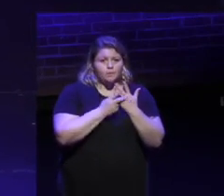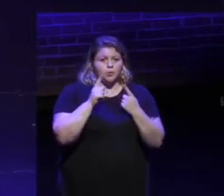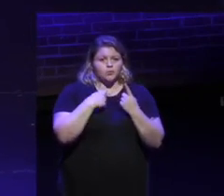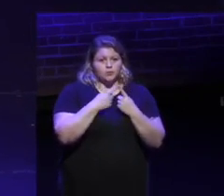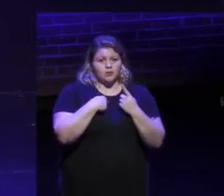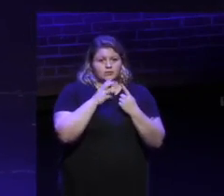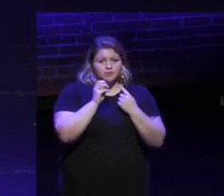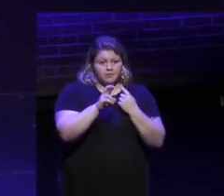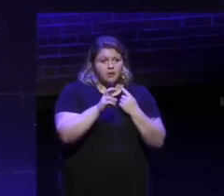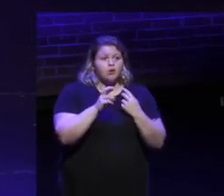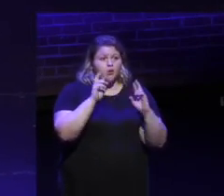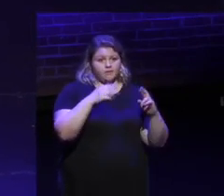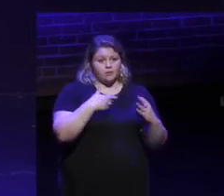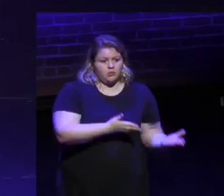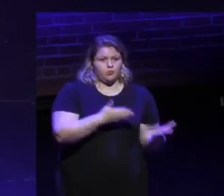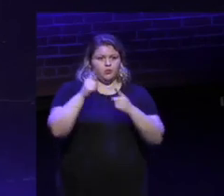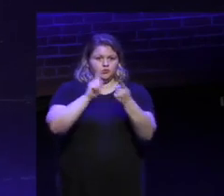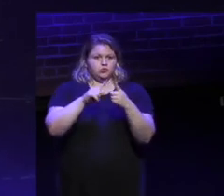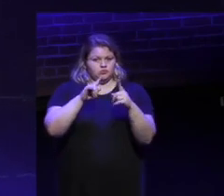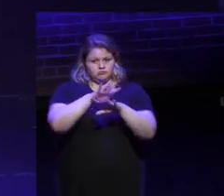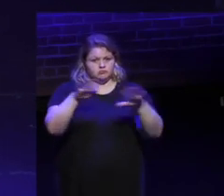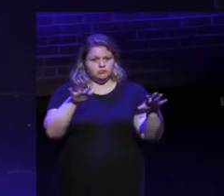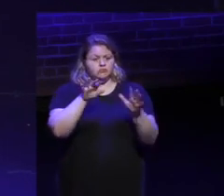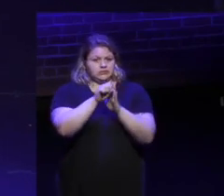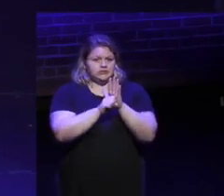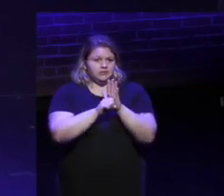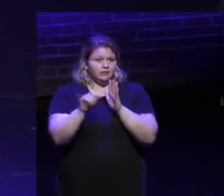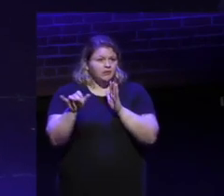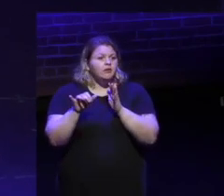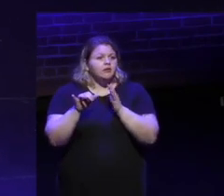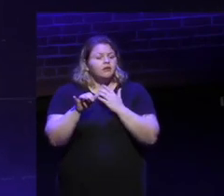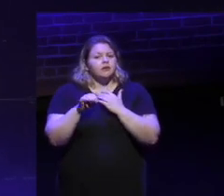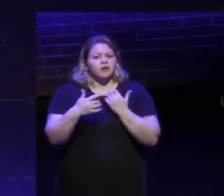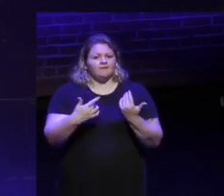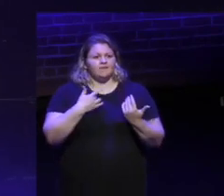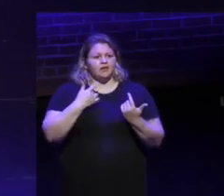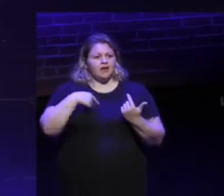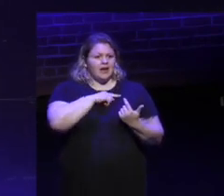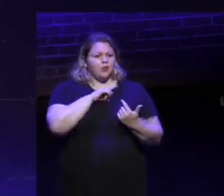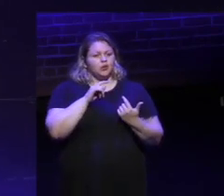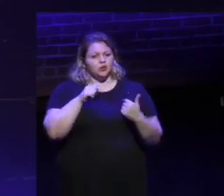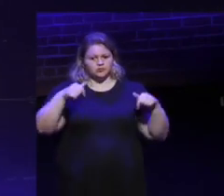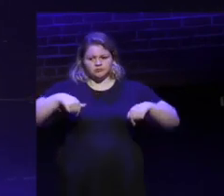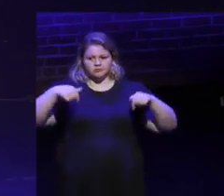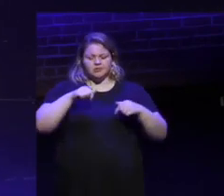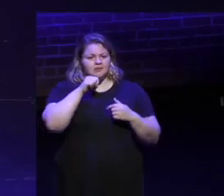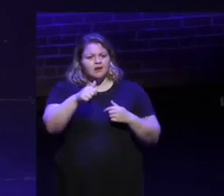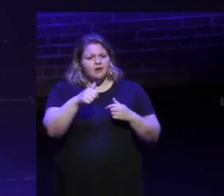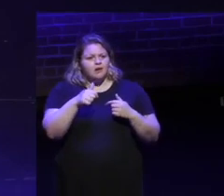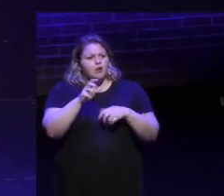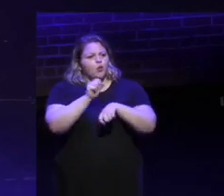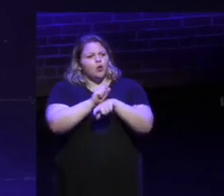to be elected. And because I believe so much in this industry, it doesn't act like an industry all the time, but it is an industry to your